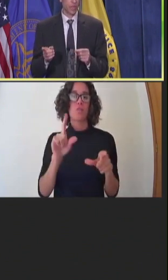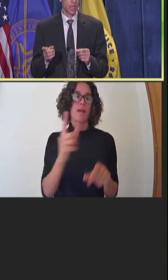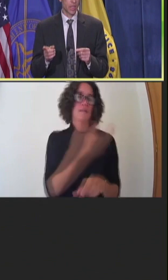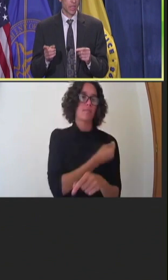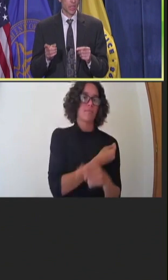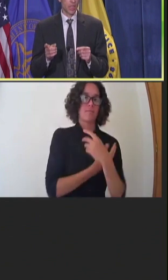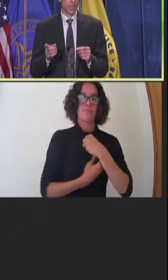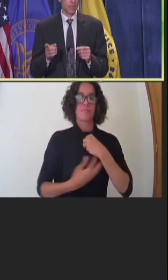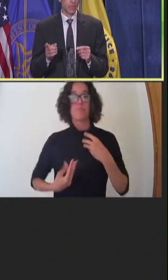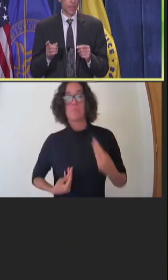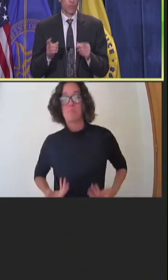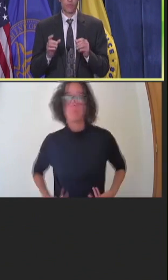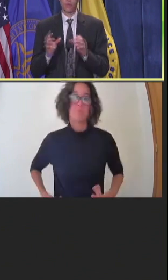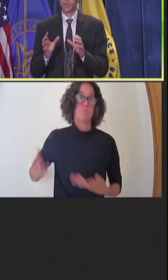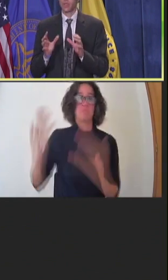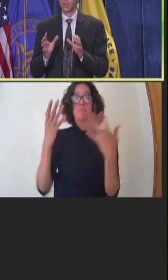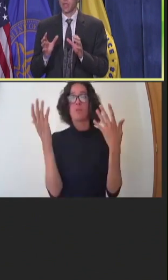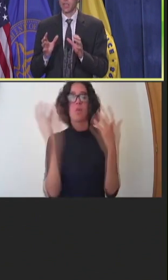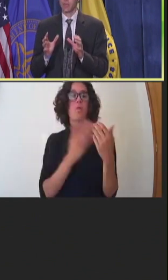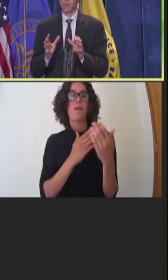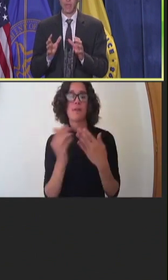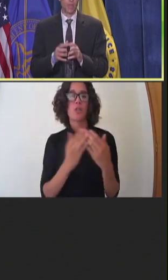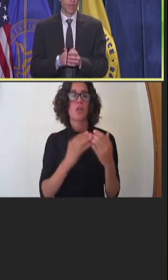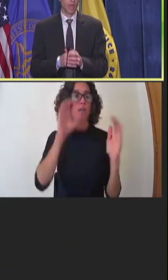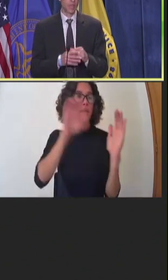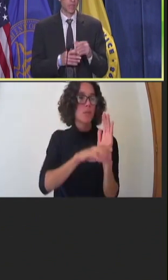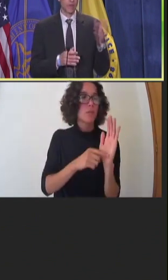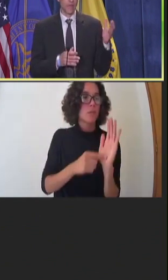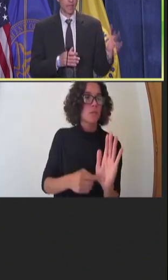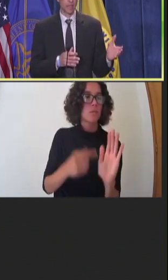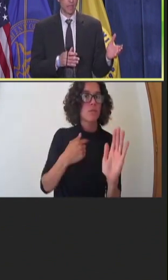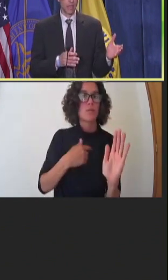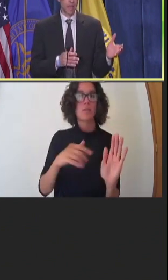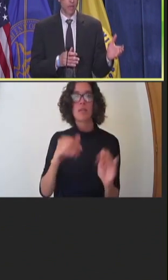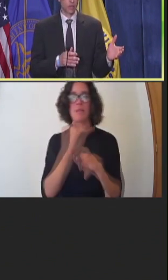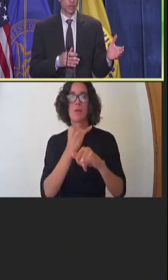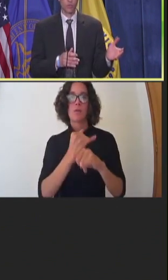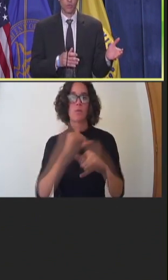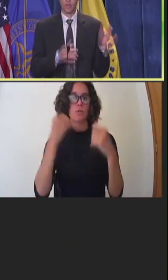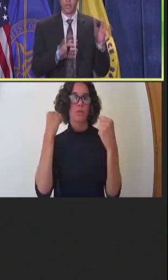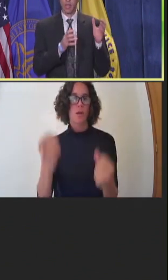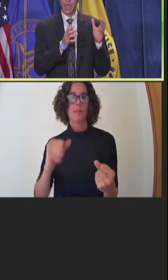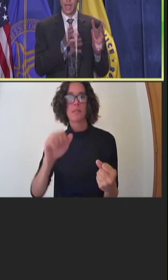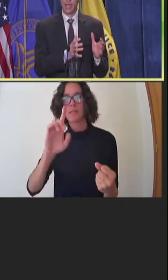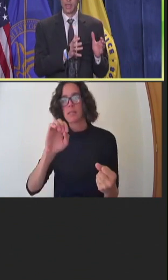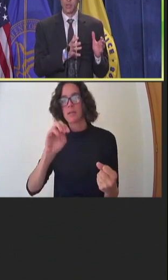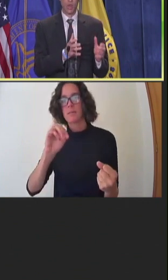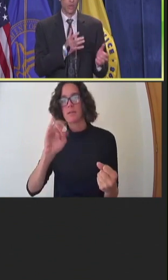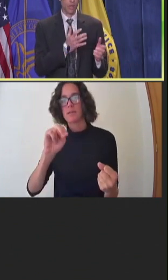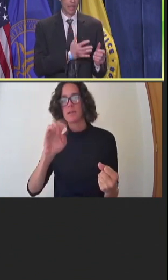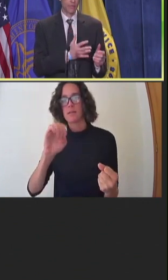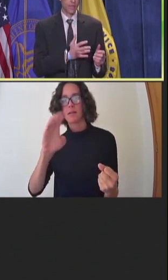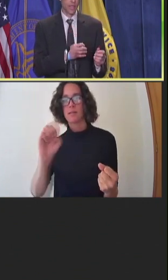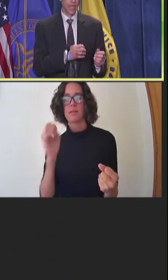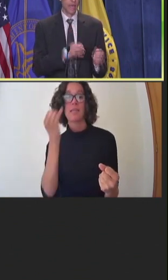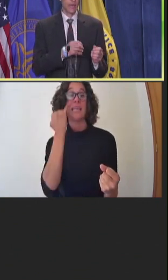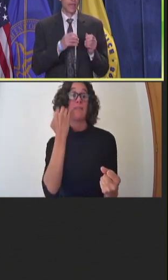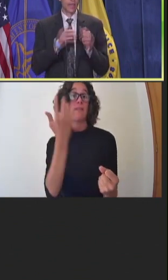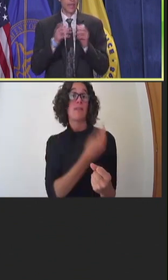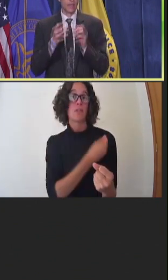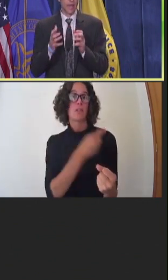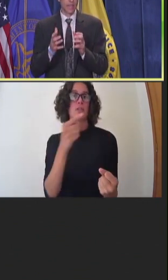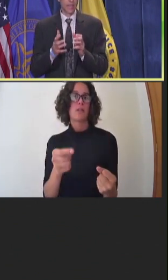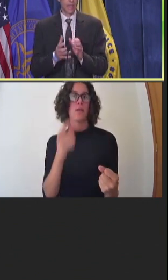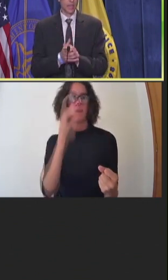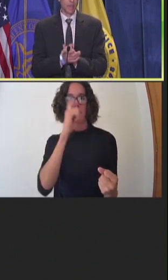is refers to the concept of immunodominance. If I vaccinate a mouse with A on the left, and then I